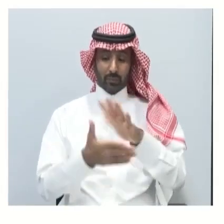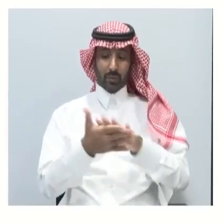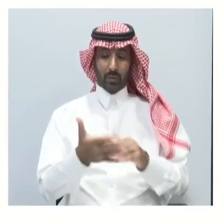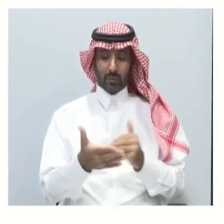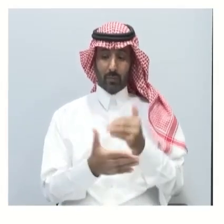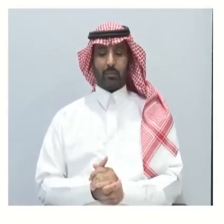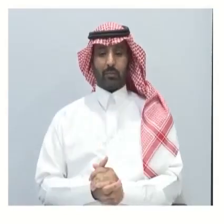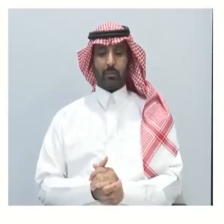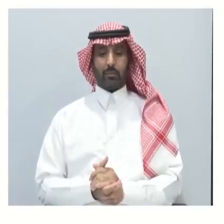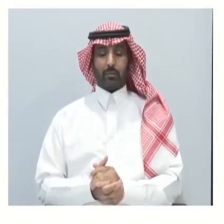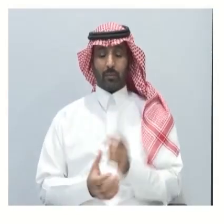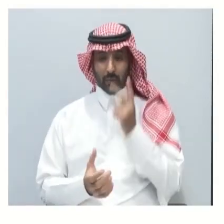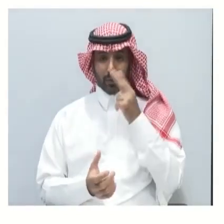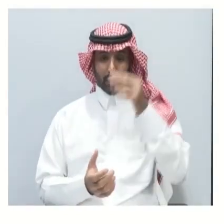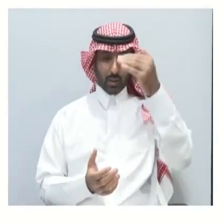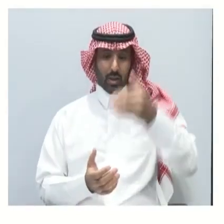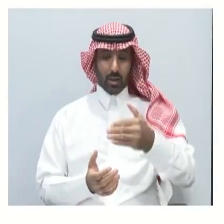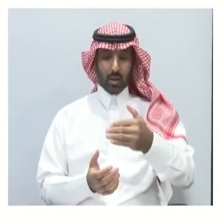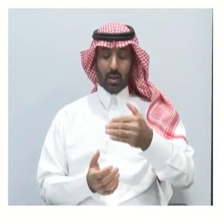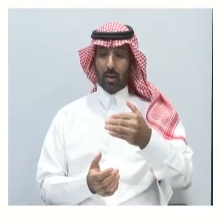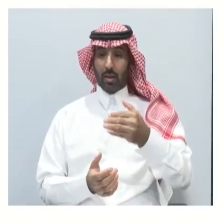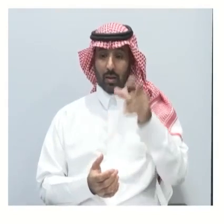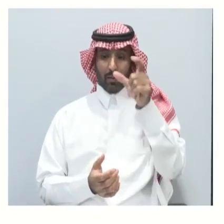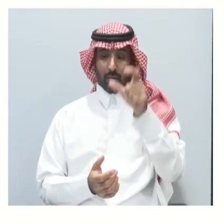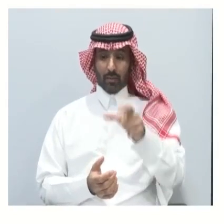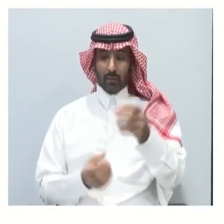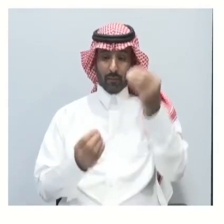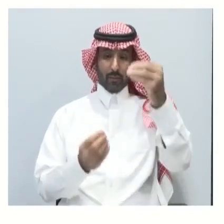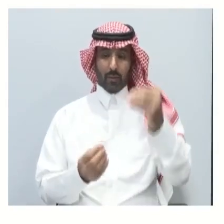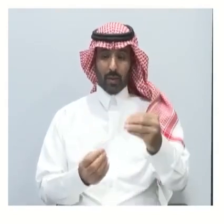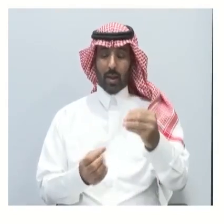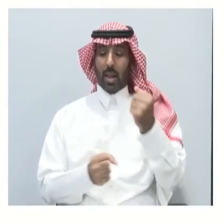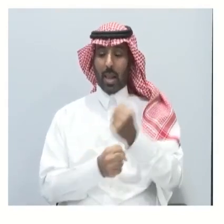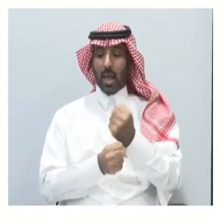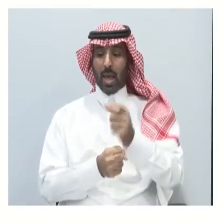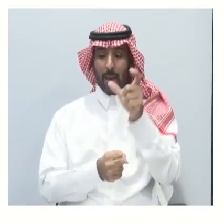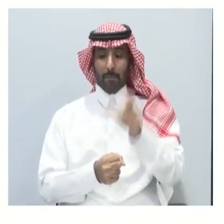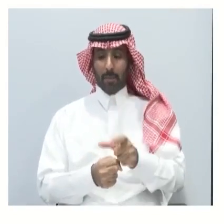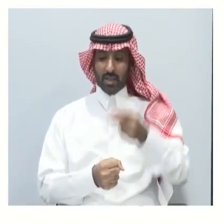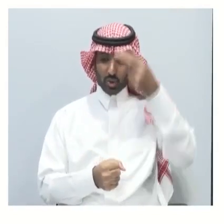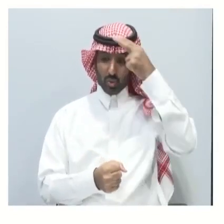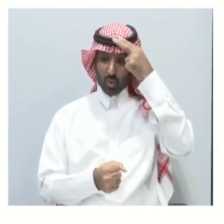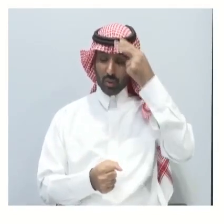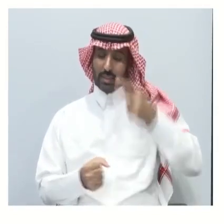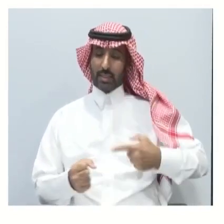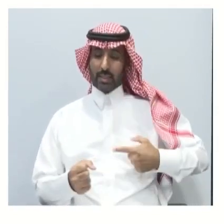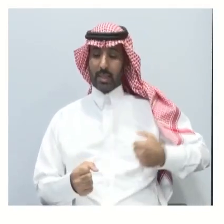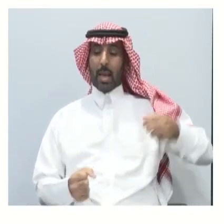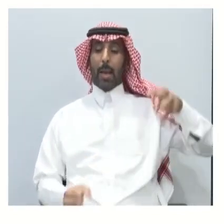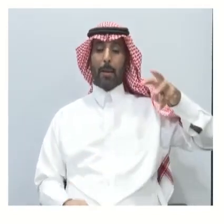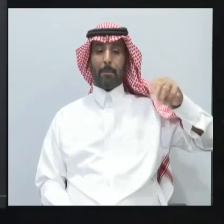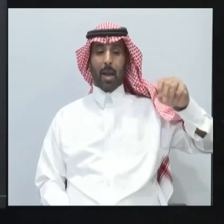yourself. You can see that we have here a timeline that is filled by, actually it is about Majid Ahmed